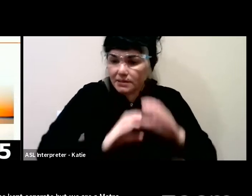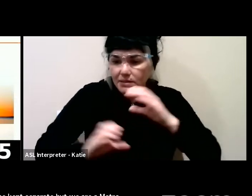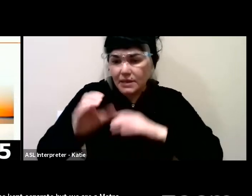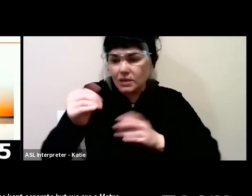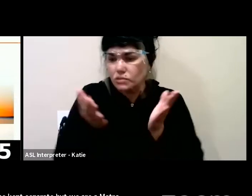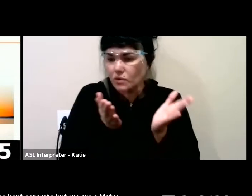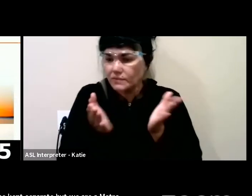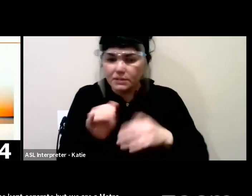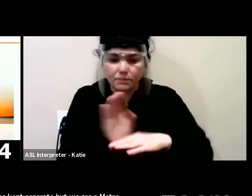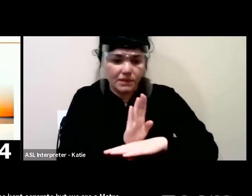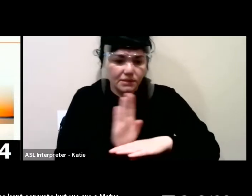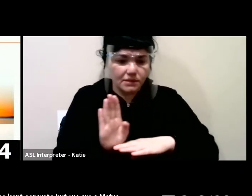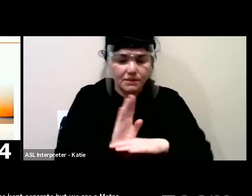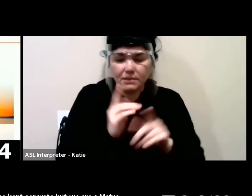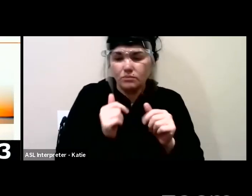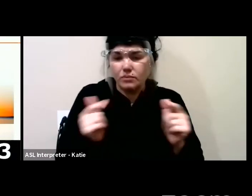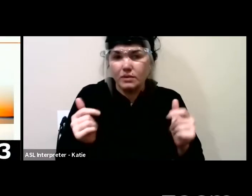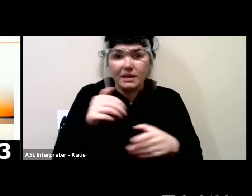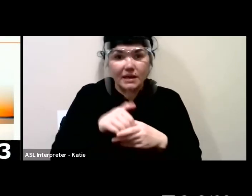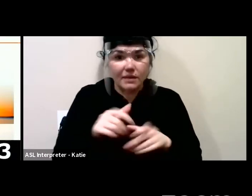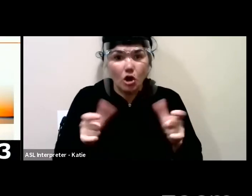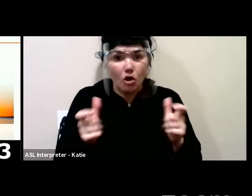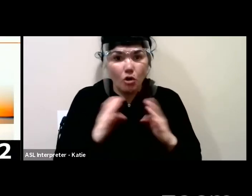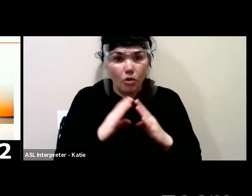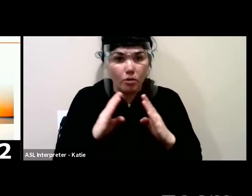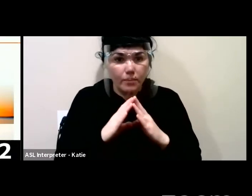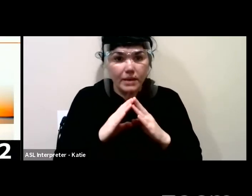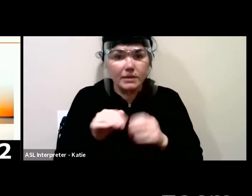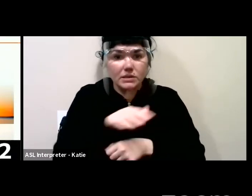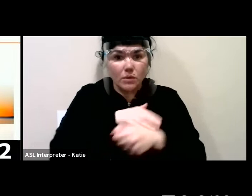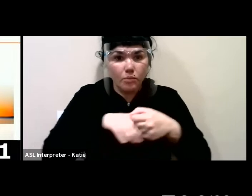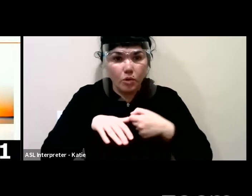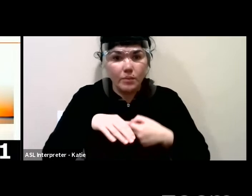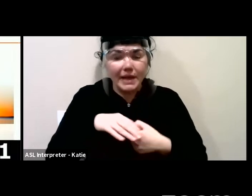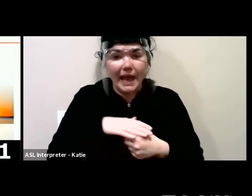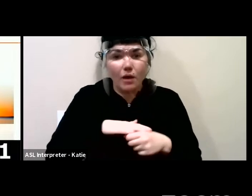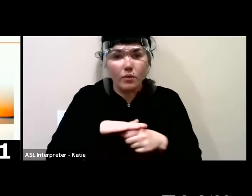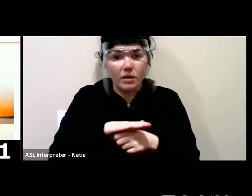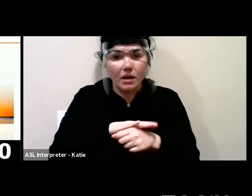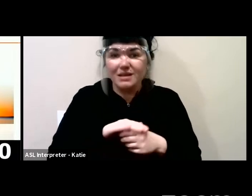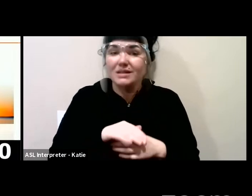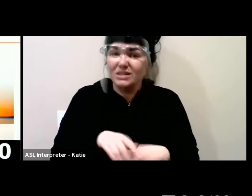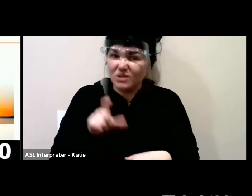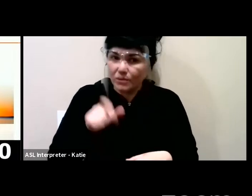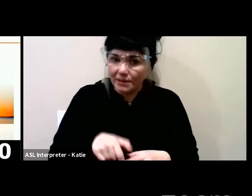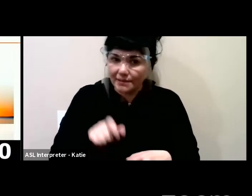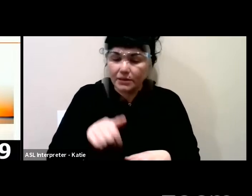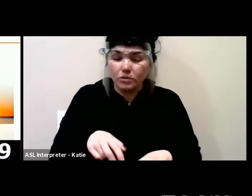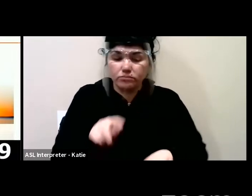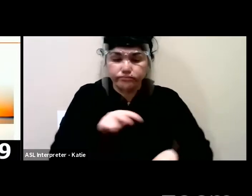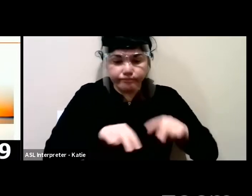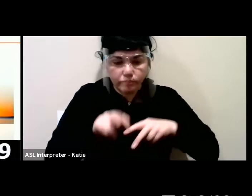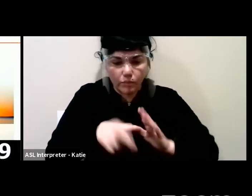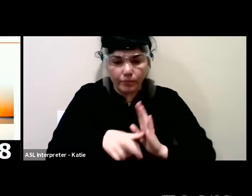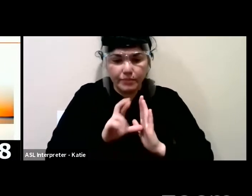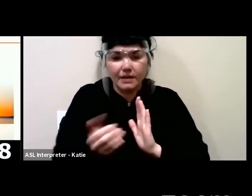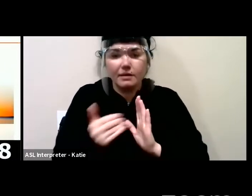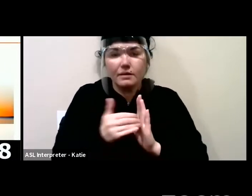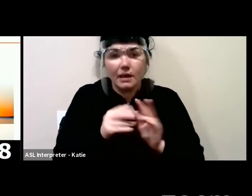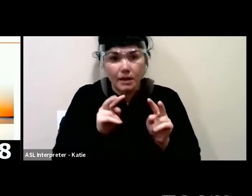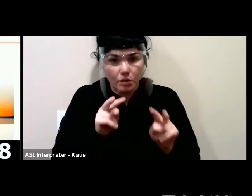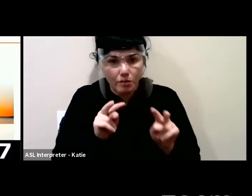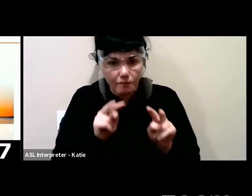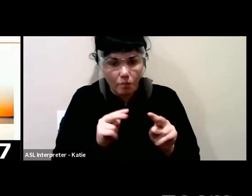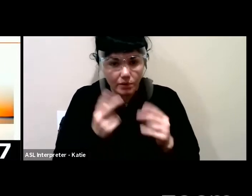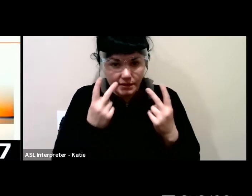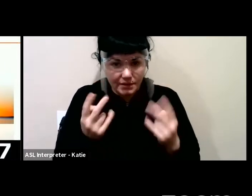etc in the urban suburban area so i do think that is something that does need to be looked over um again i do look forward to